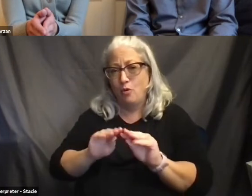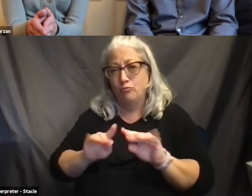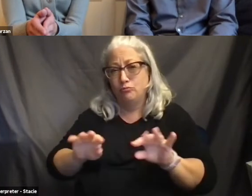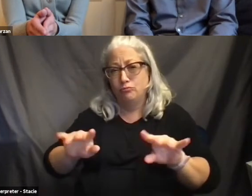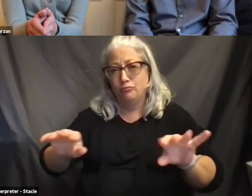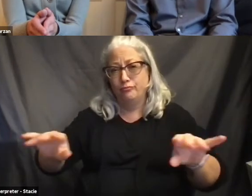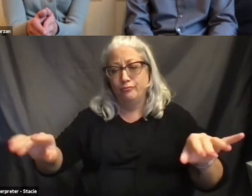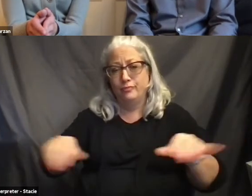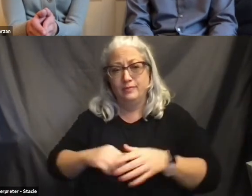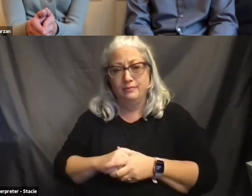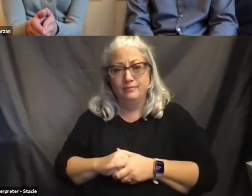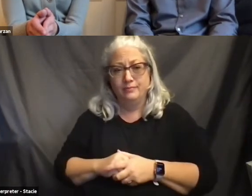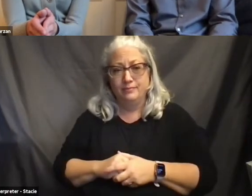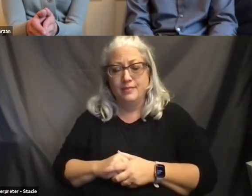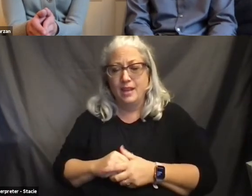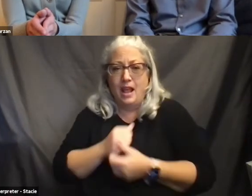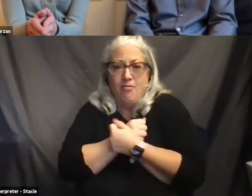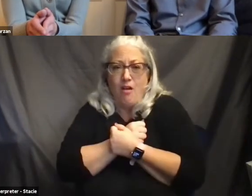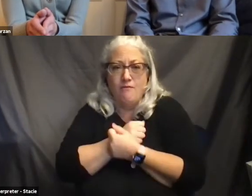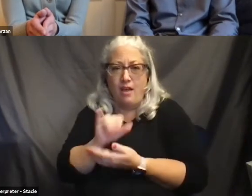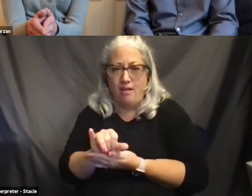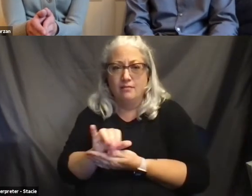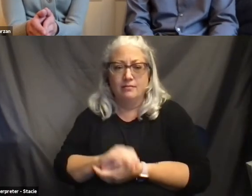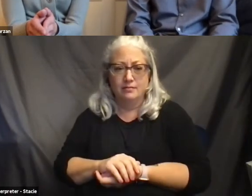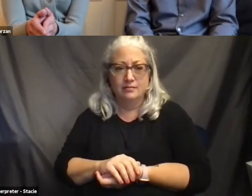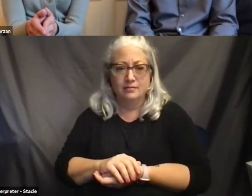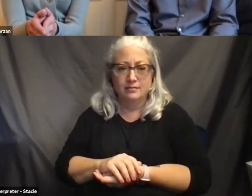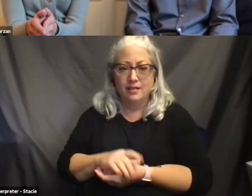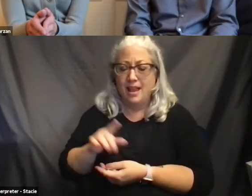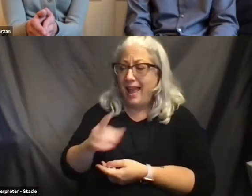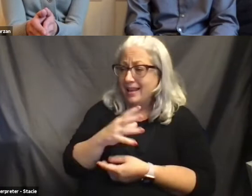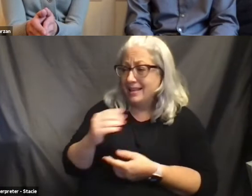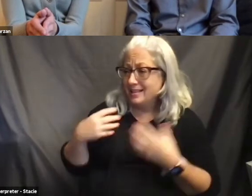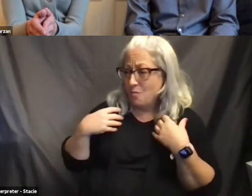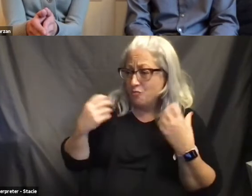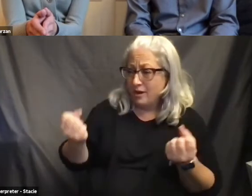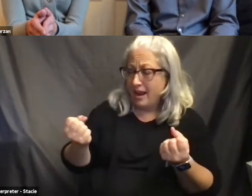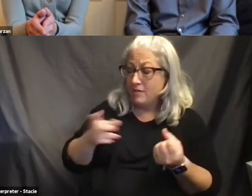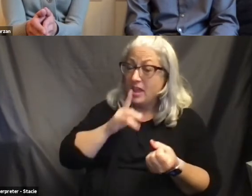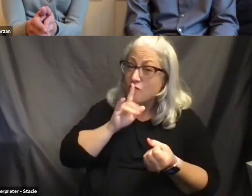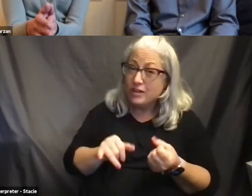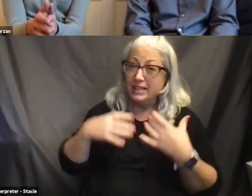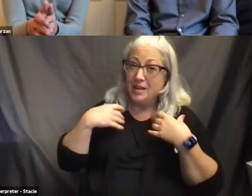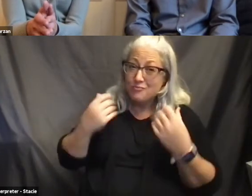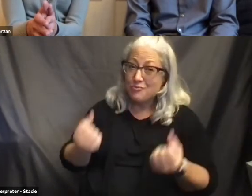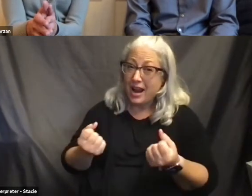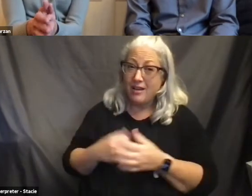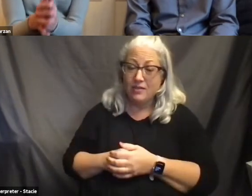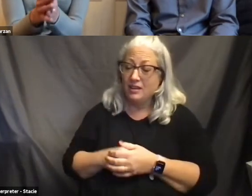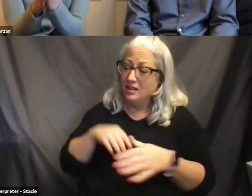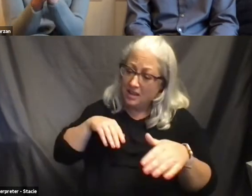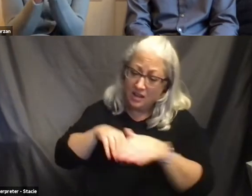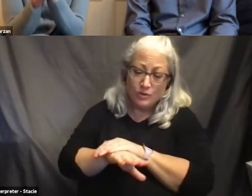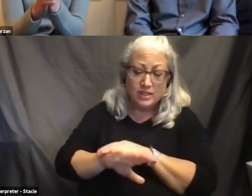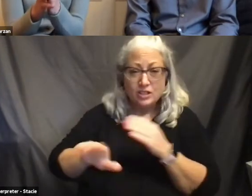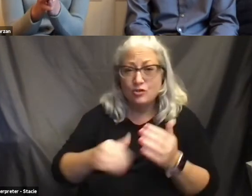and that's something I love about him. He's brave. He's really brave. He goes into new situations lately